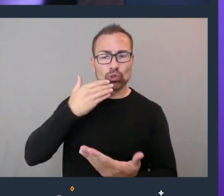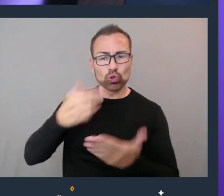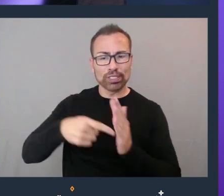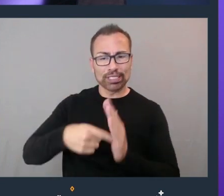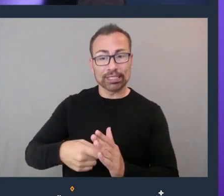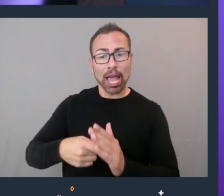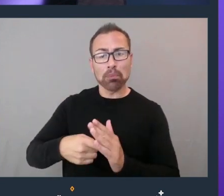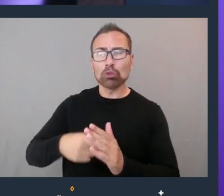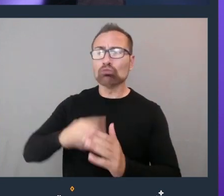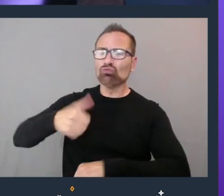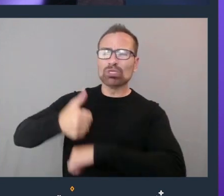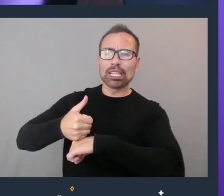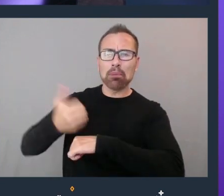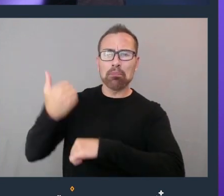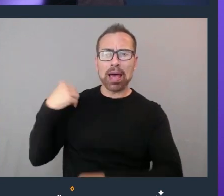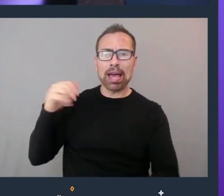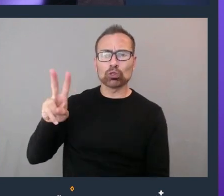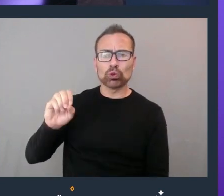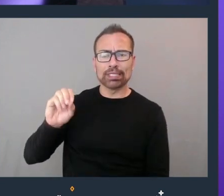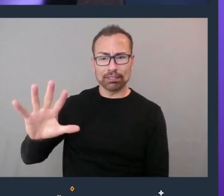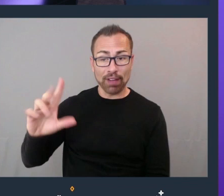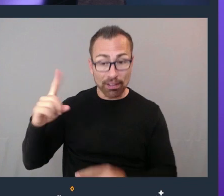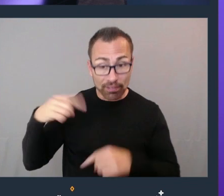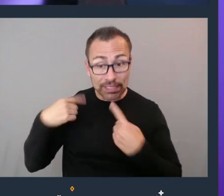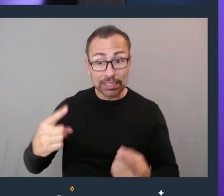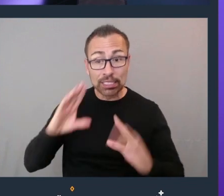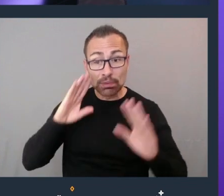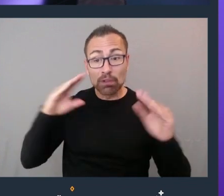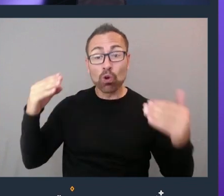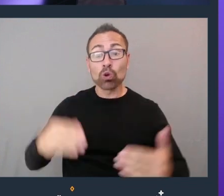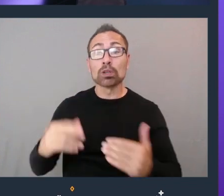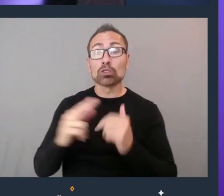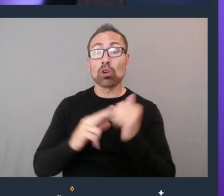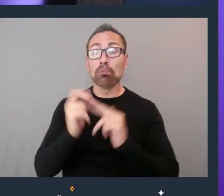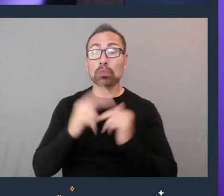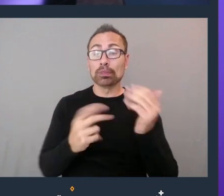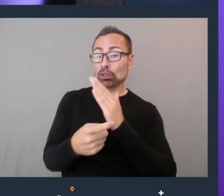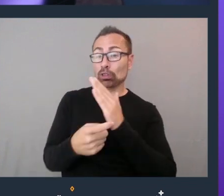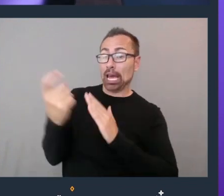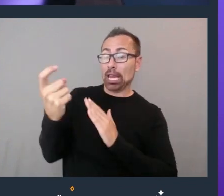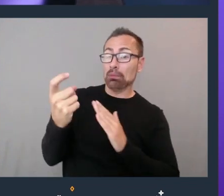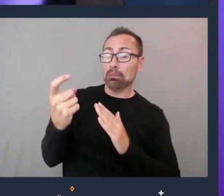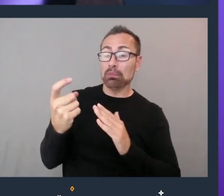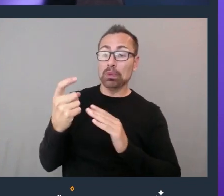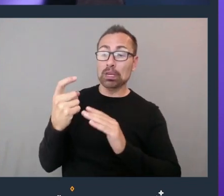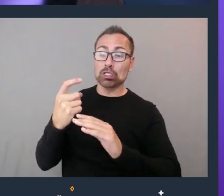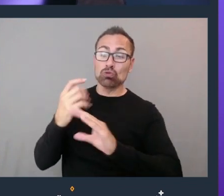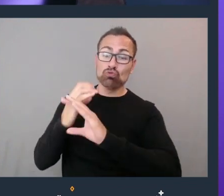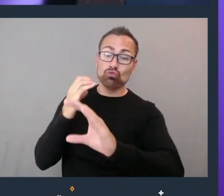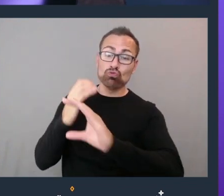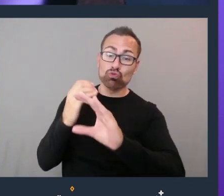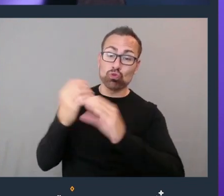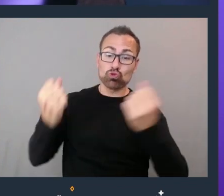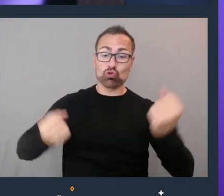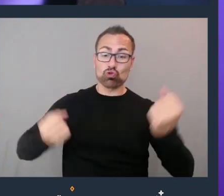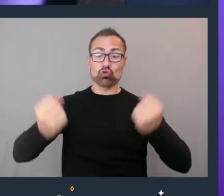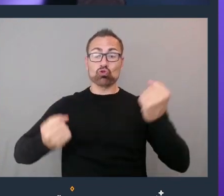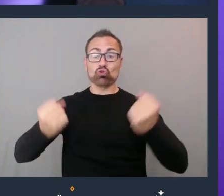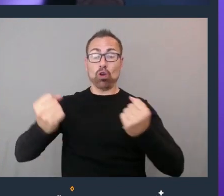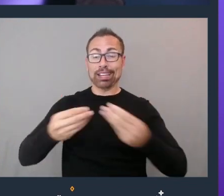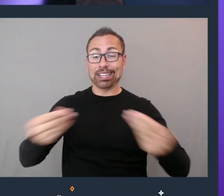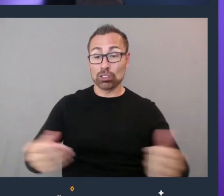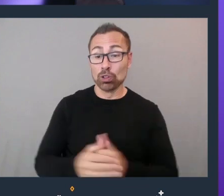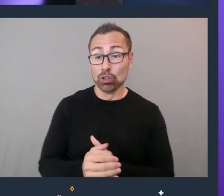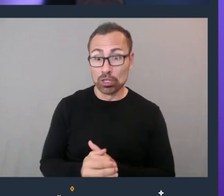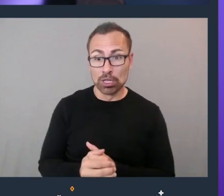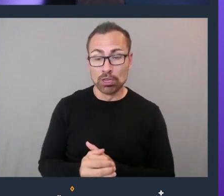and since then, they've been focused on building an autonomous trucking solution. Doing this requires Torque to process and analyze mammoth amounts